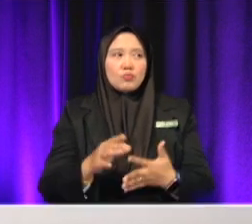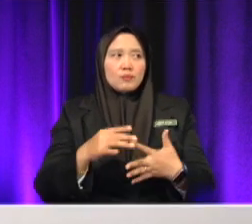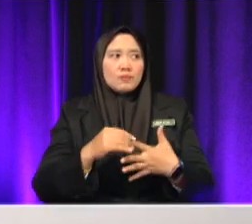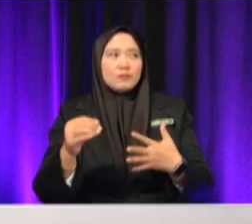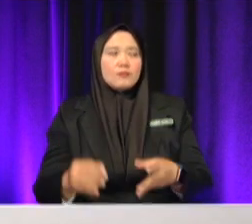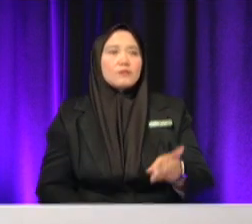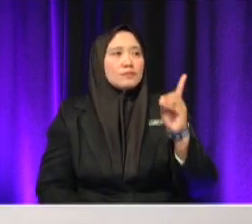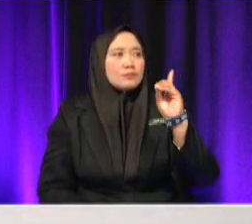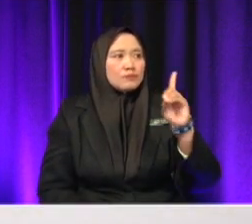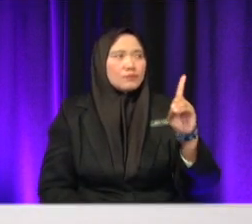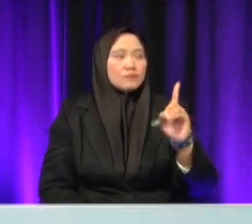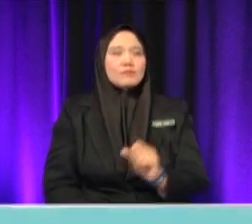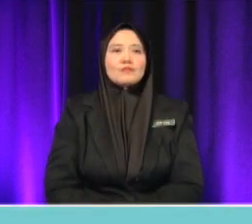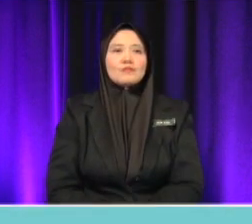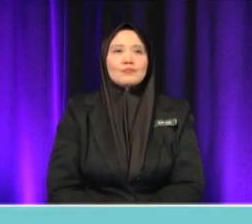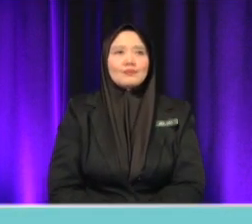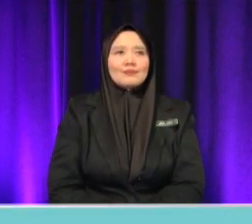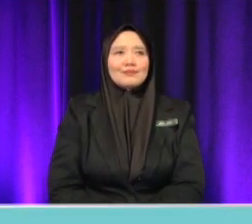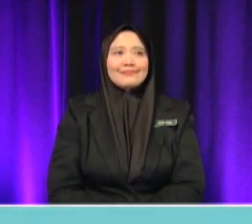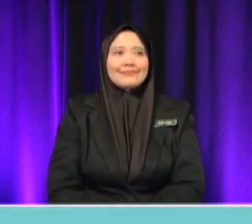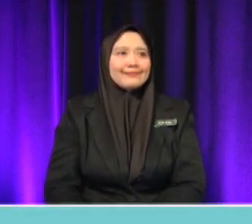Okay, so let's have a look.